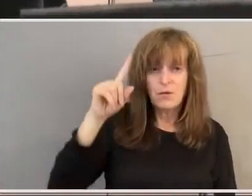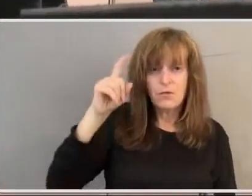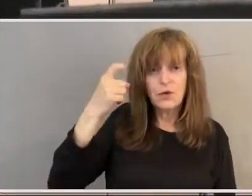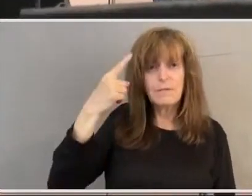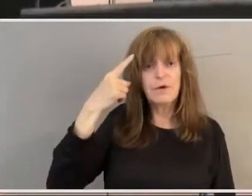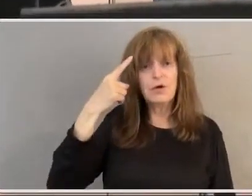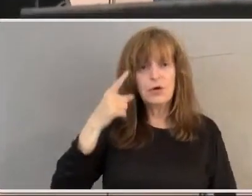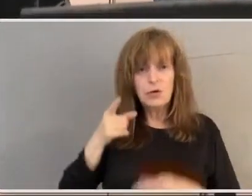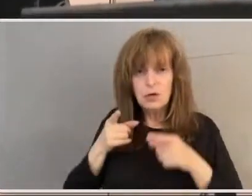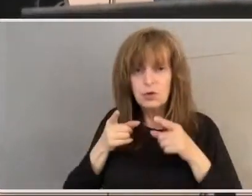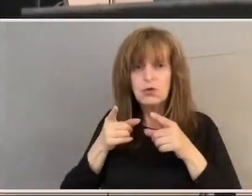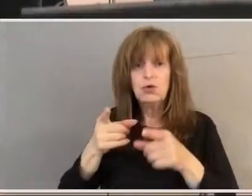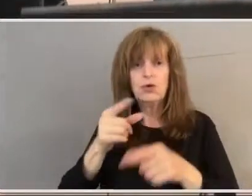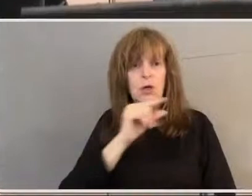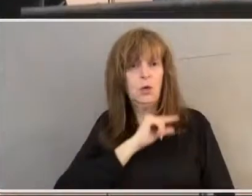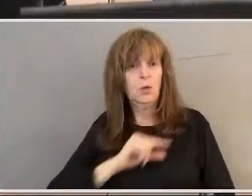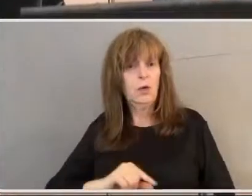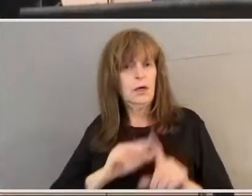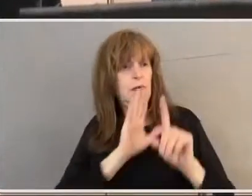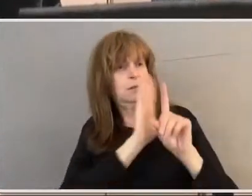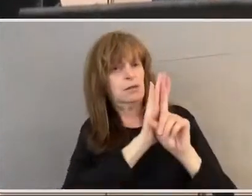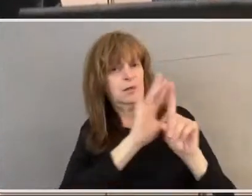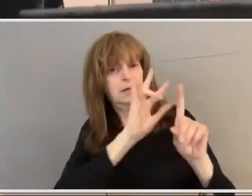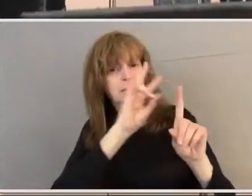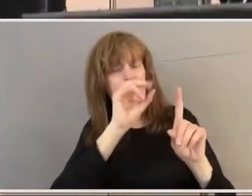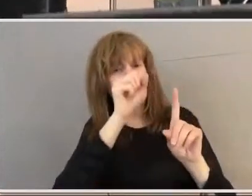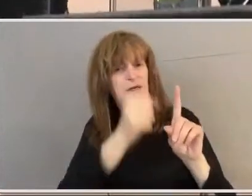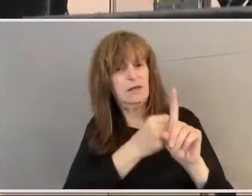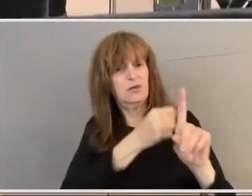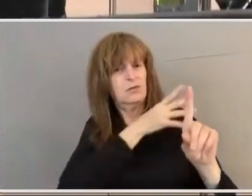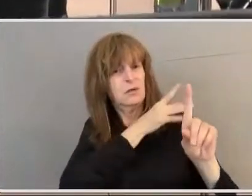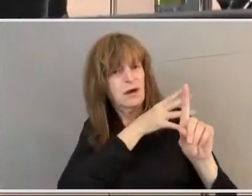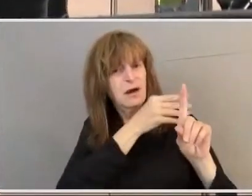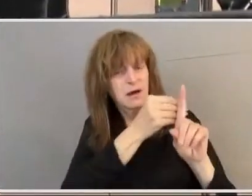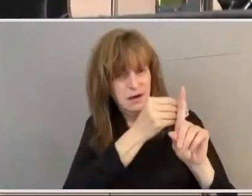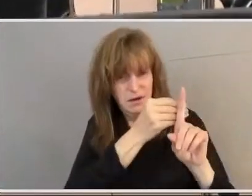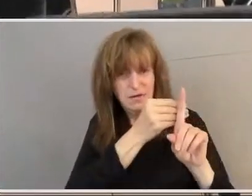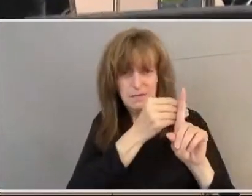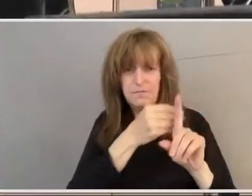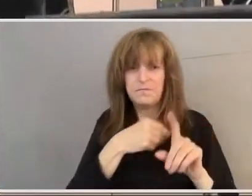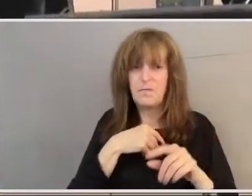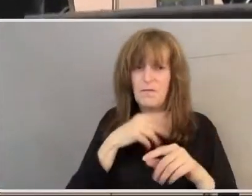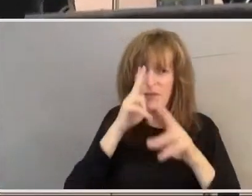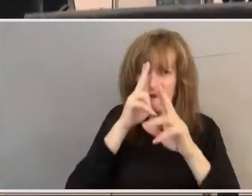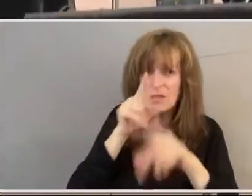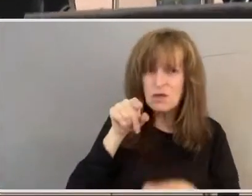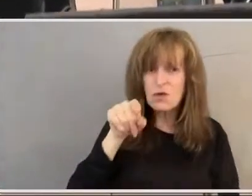fellow members of Cabinet a most successful ministry.